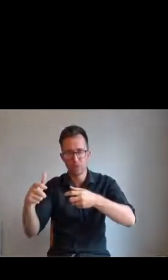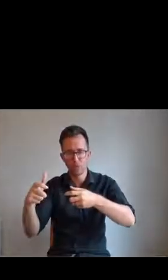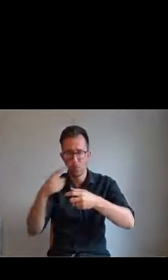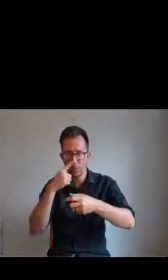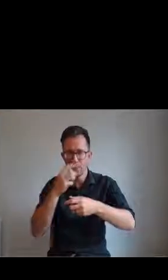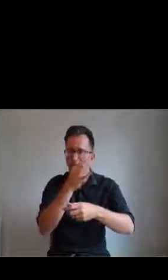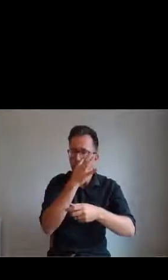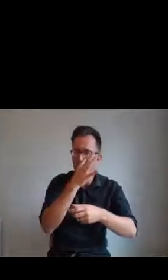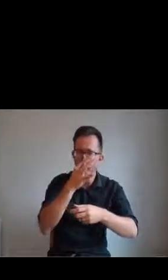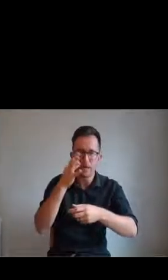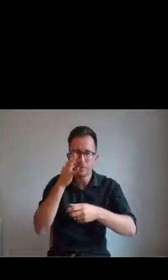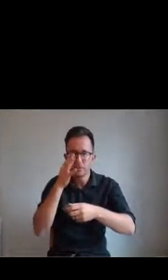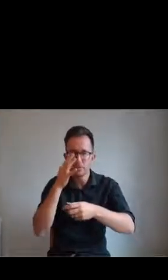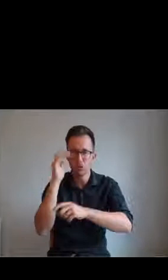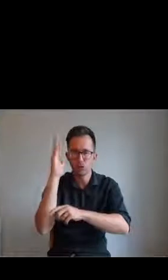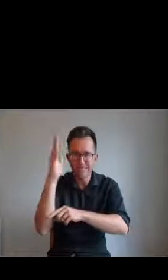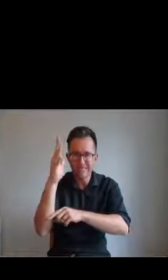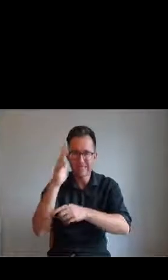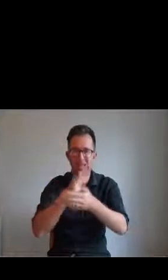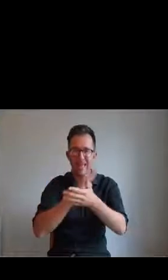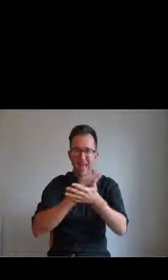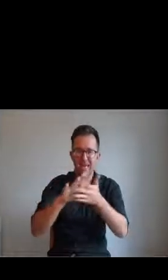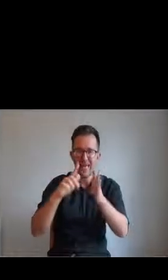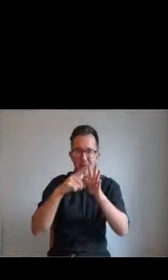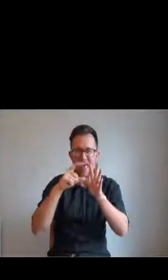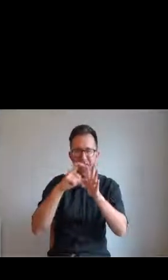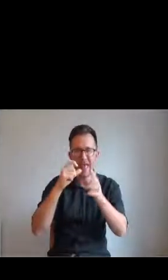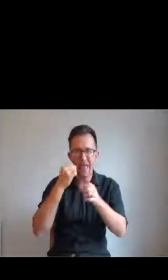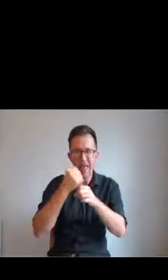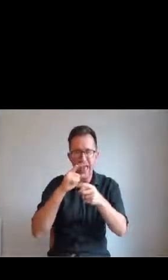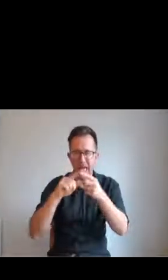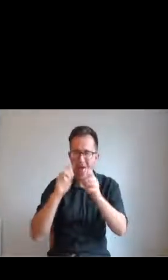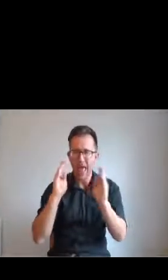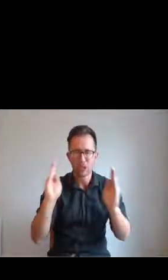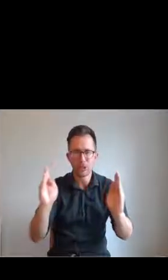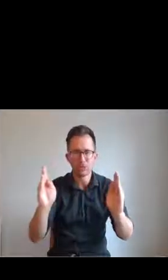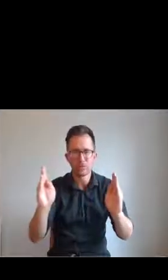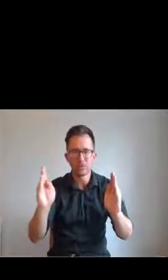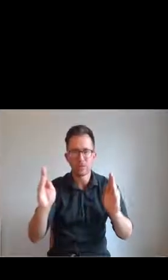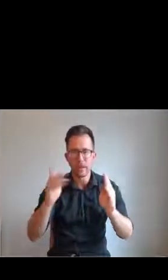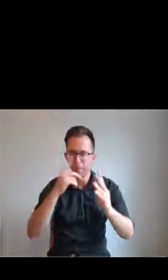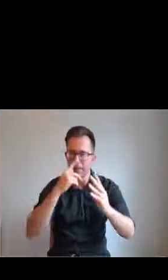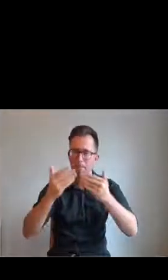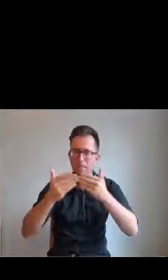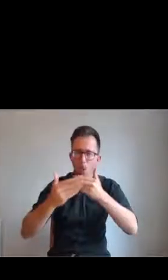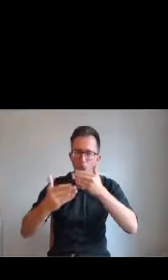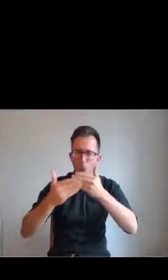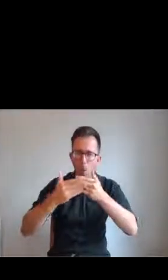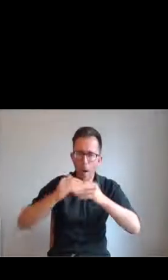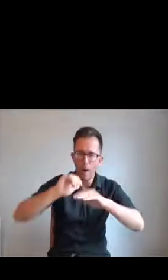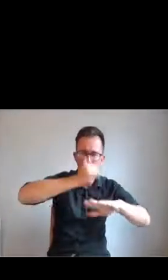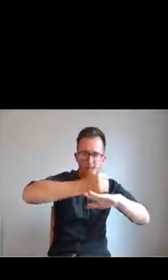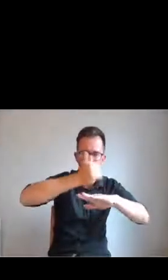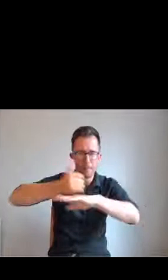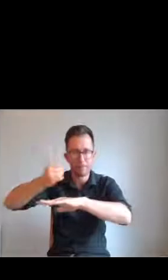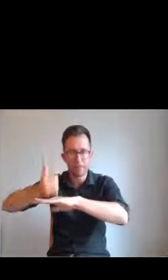like shrubs, trees, grassland, hedgerows, etc. And this makes it more attractive for